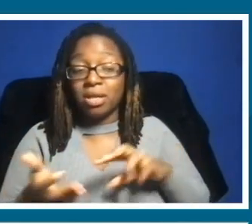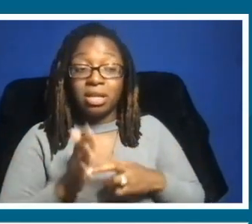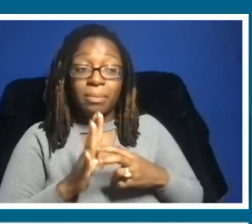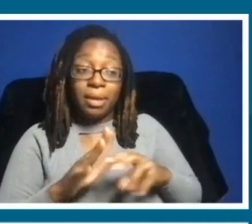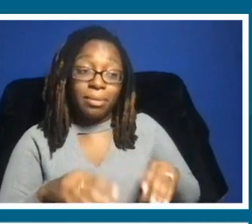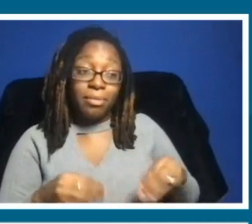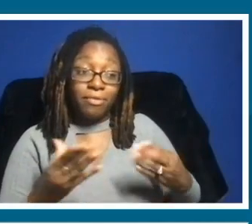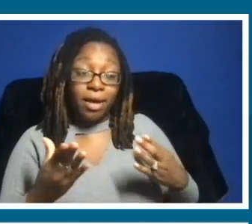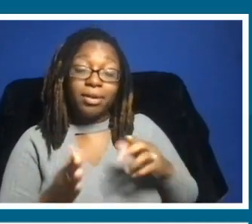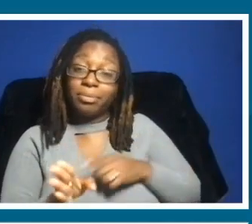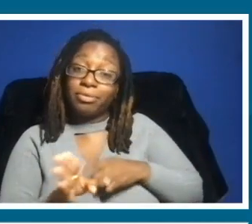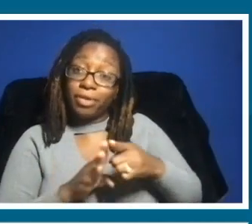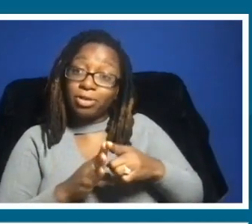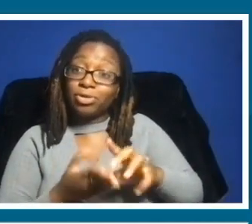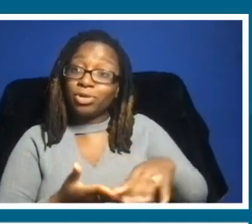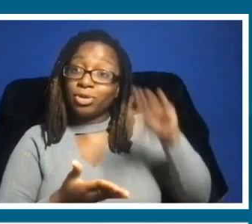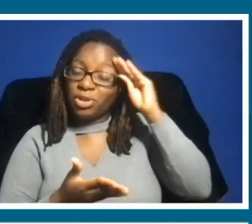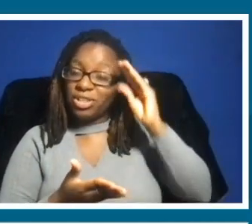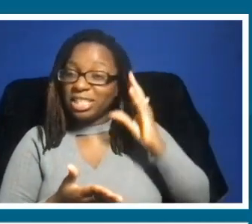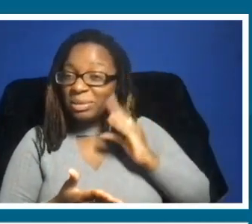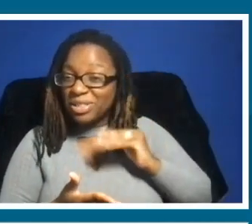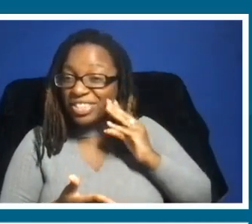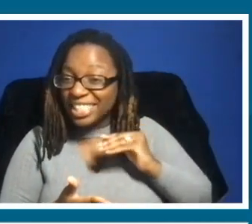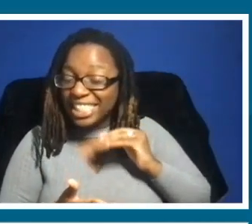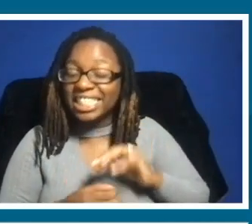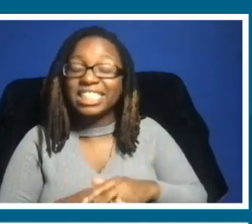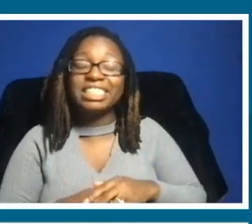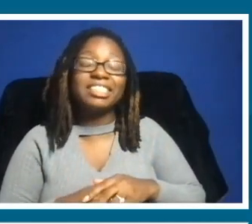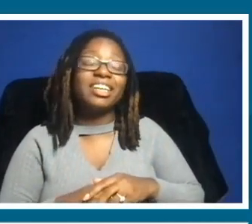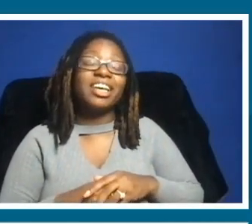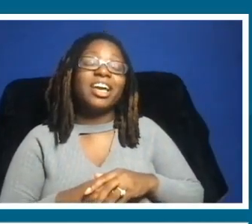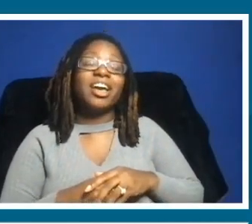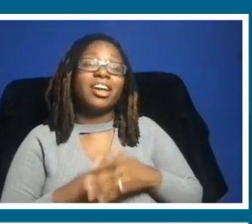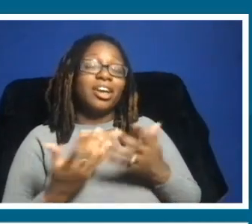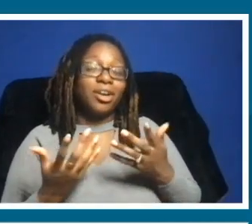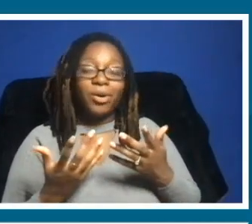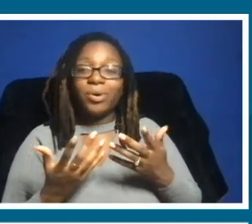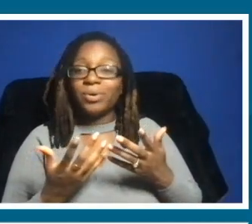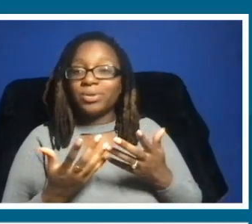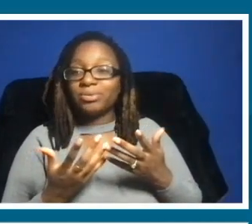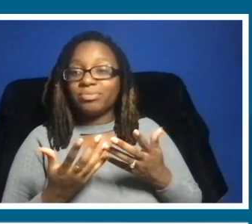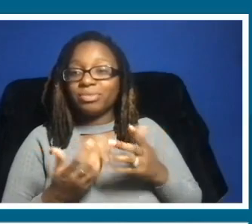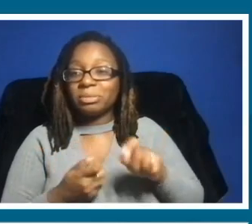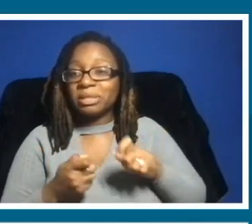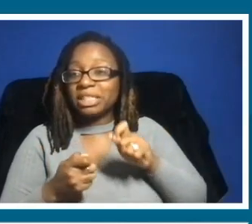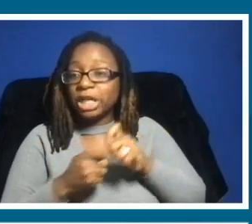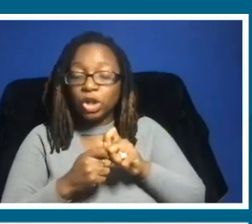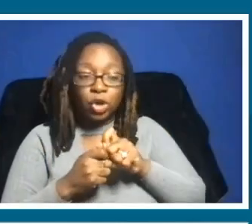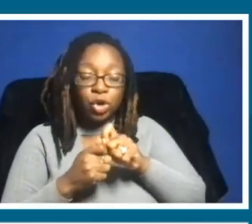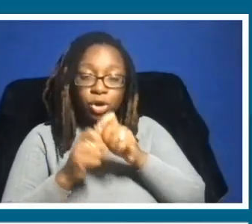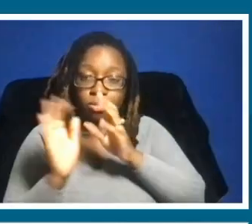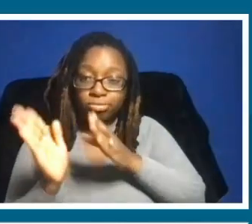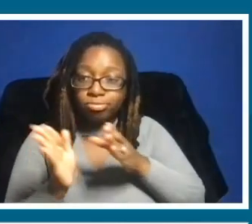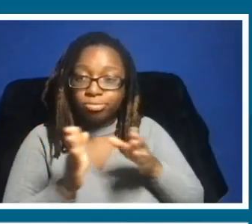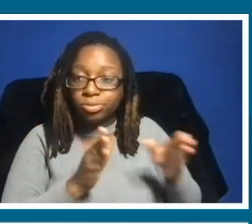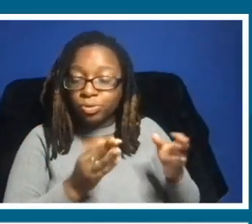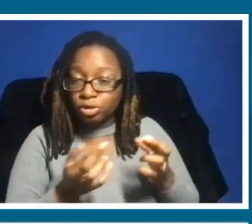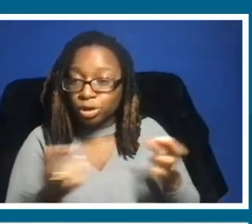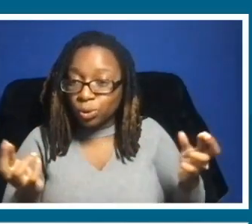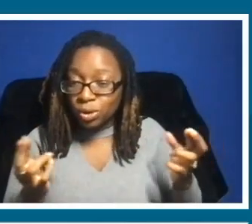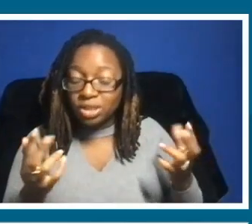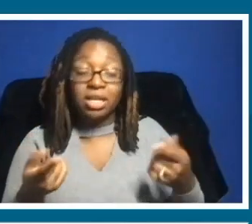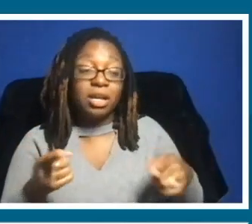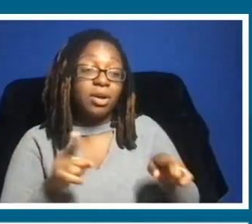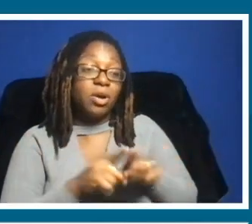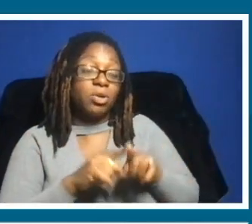professional learning experiences, creating instructional resources, and teacher leadership development.